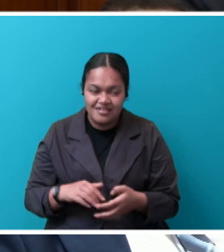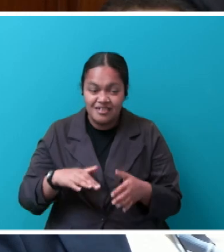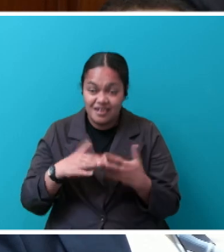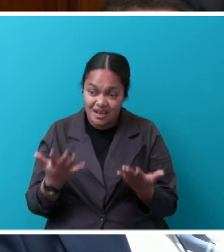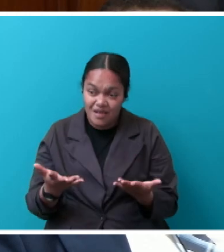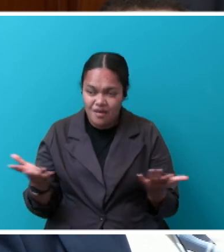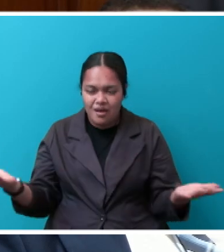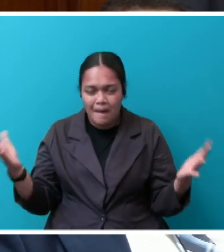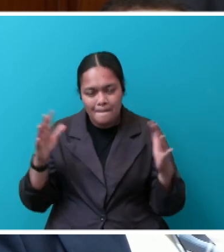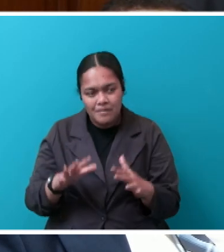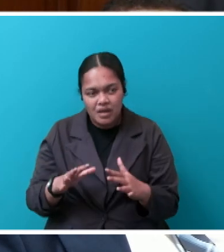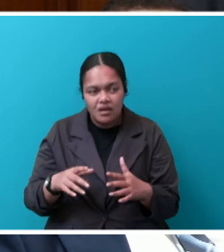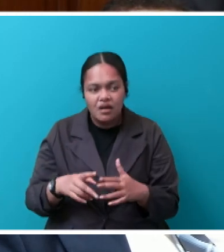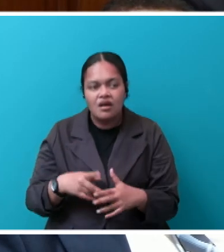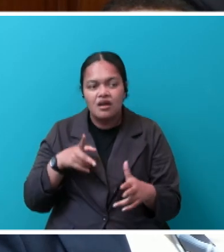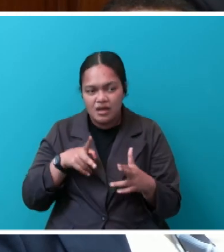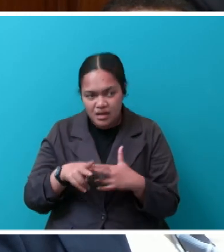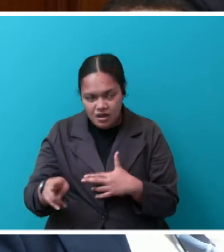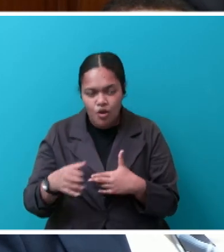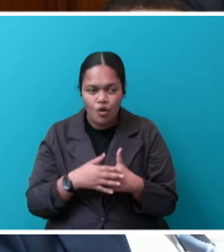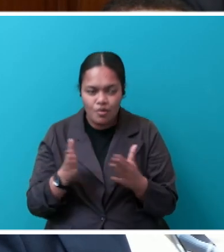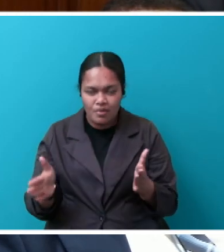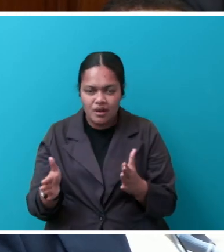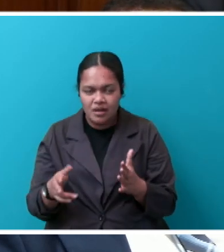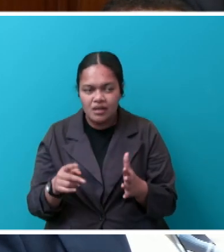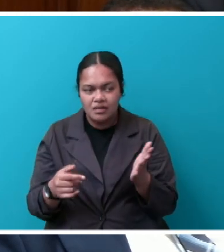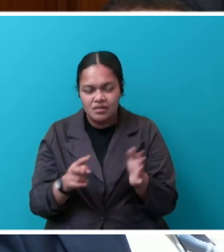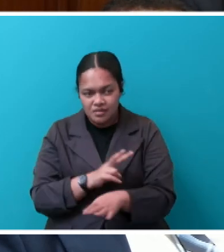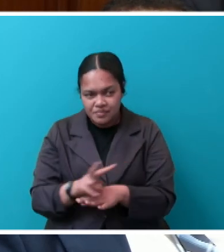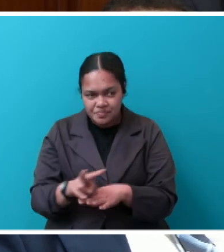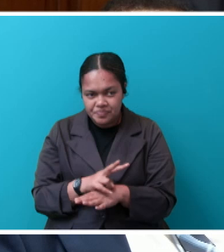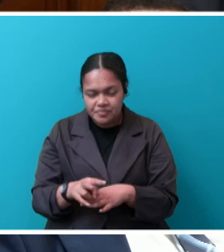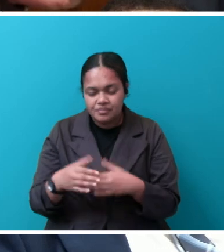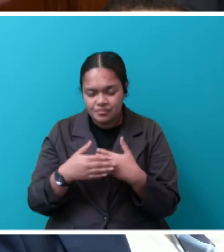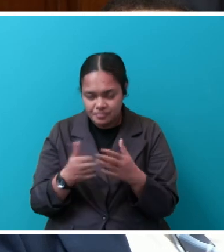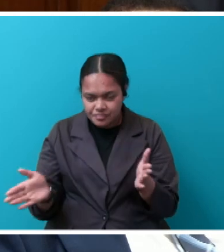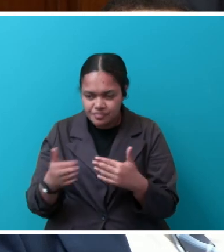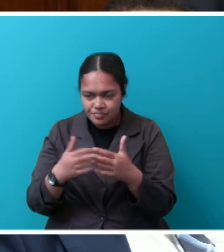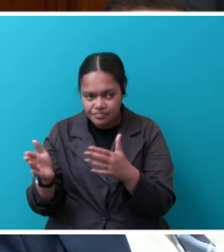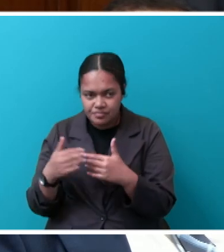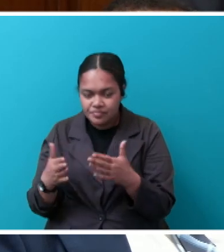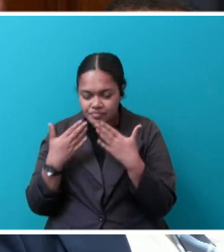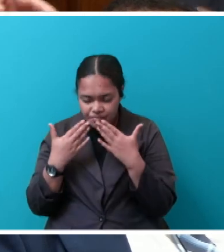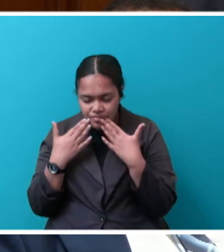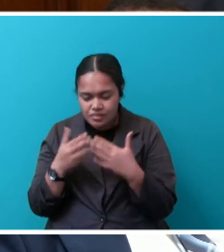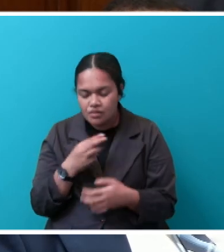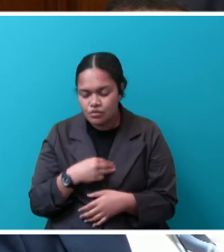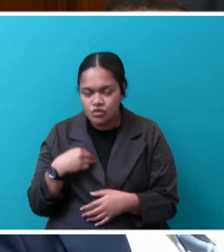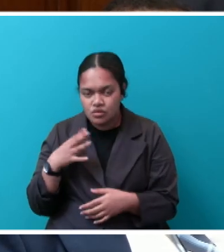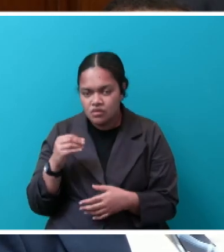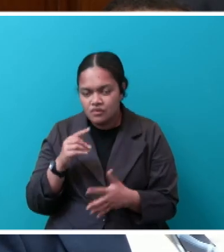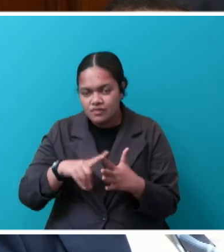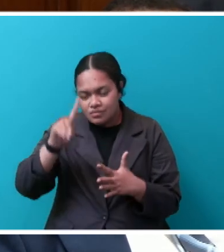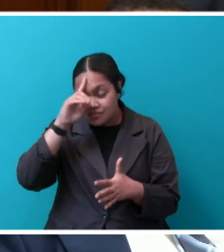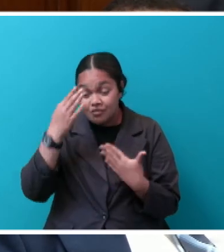are reopening the technical colleges. We are reopening the TVET centers thanks to the Ministry of Education, the Honorable